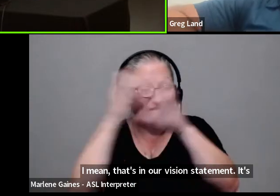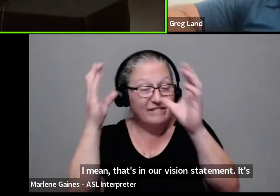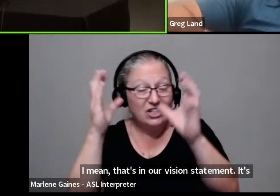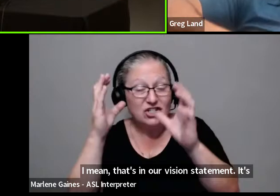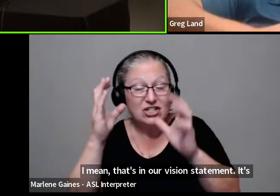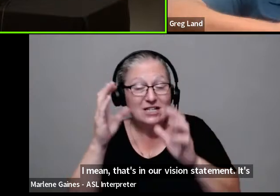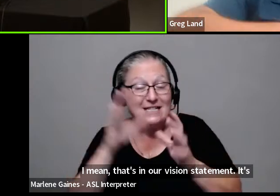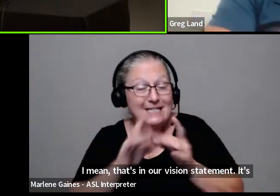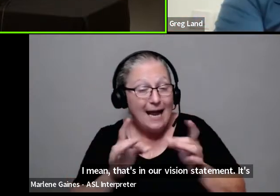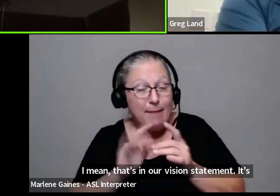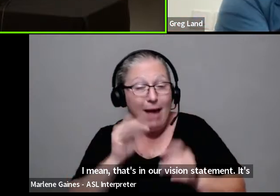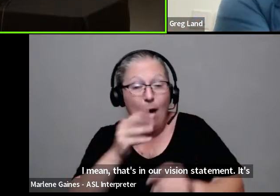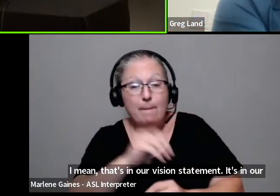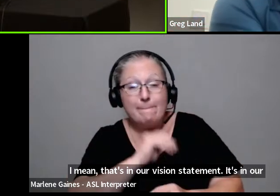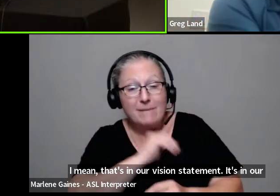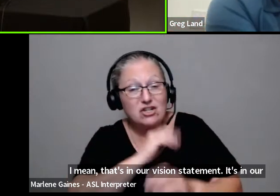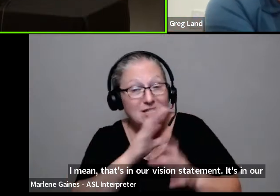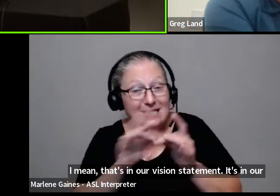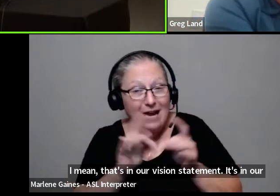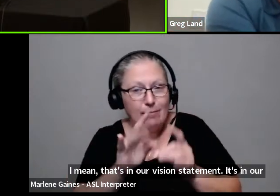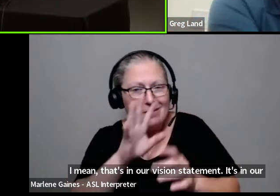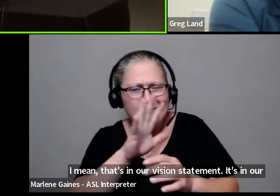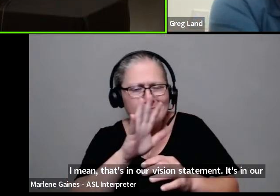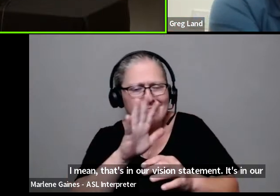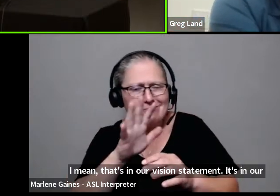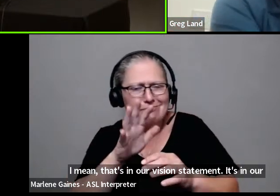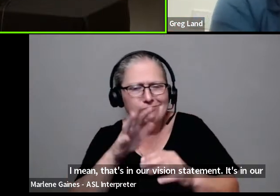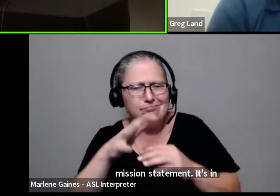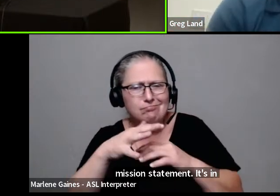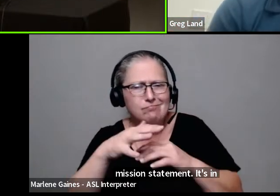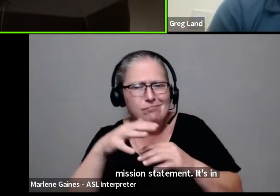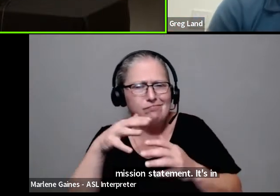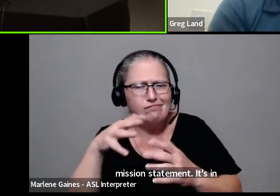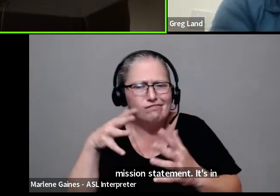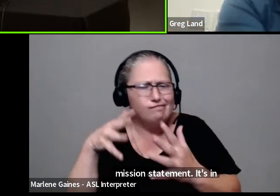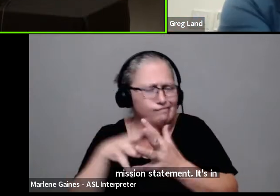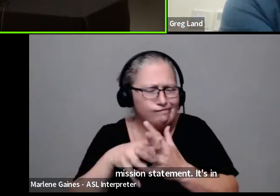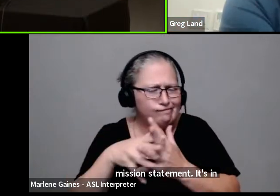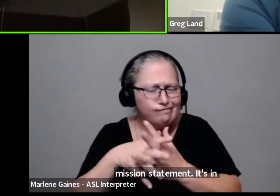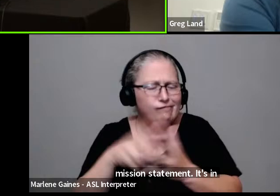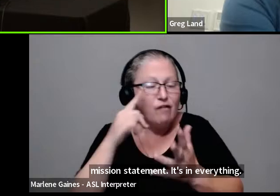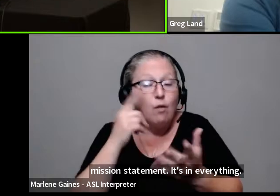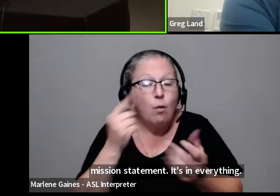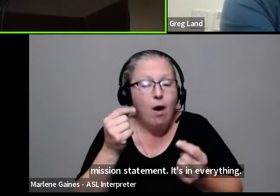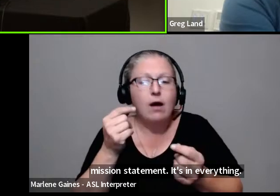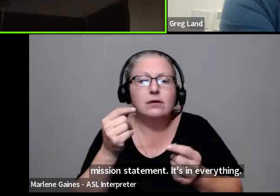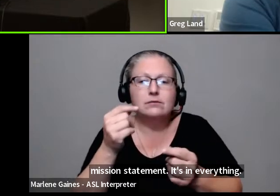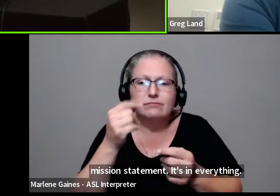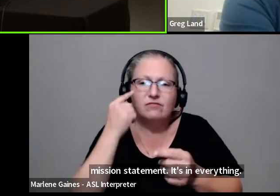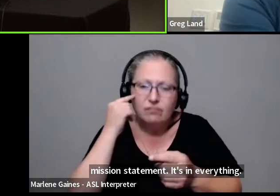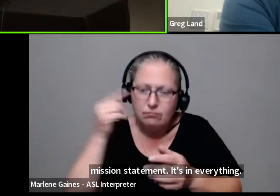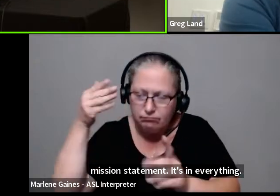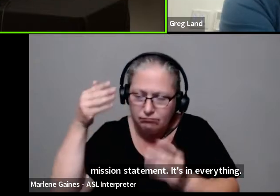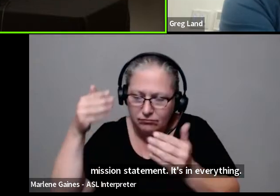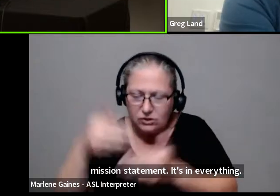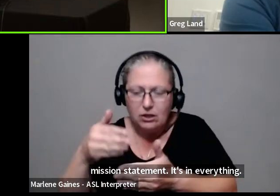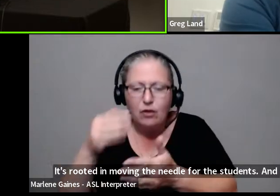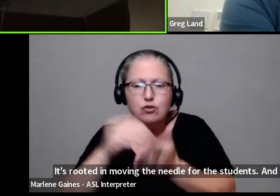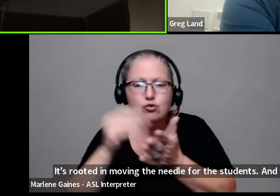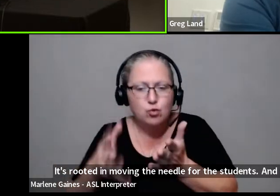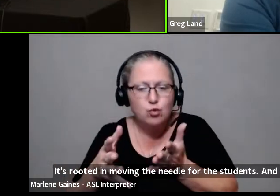mission statement, it's in everything, it's rooted in moving the needle for the students. And so that's why